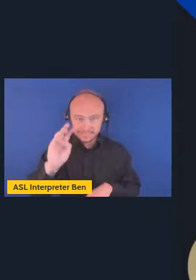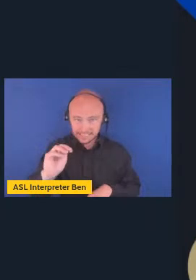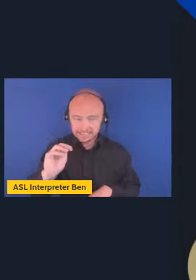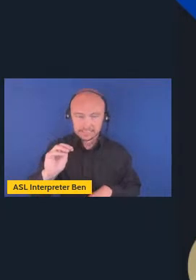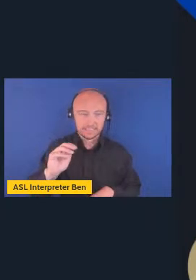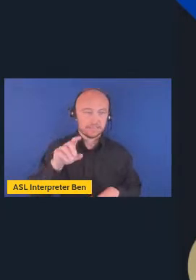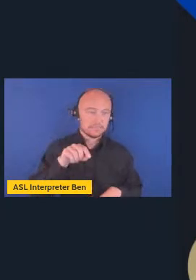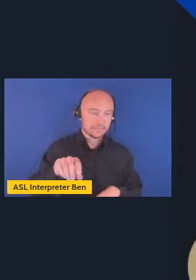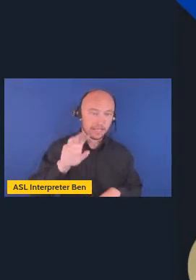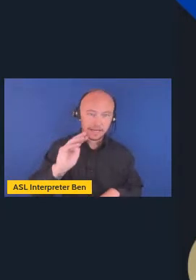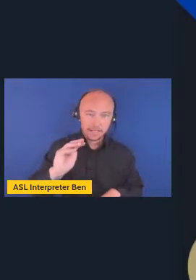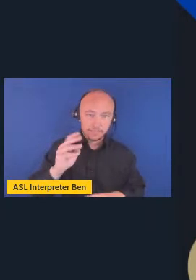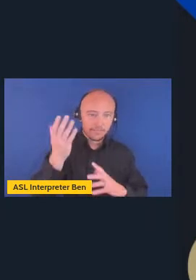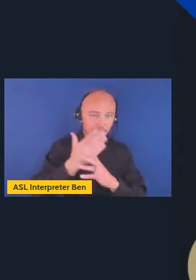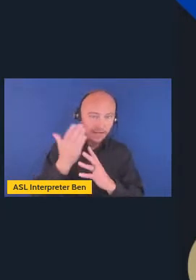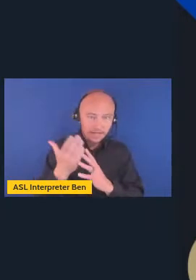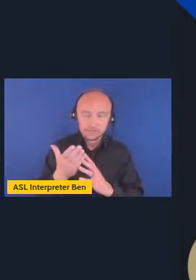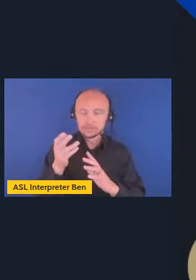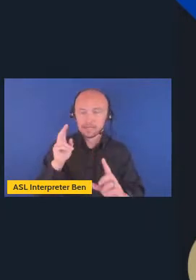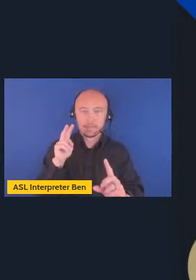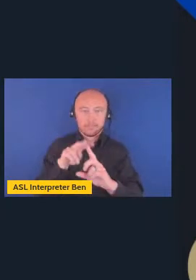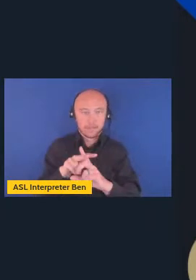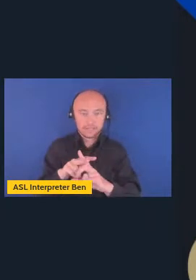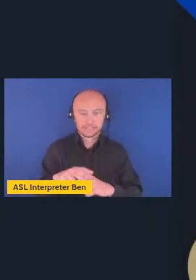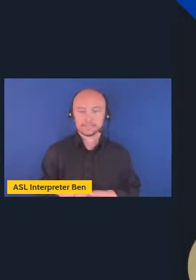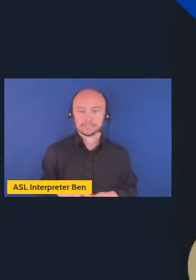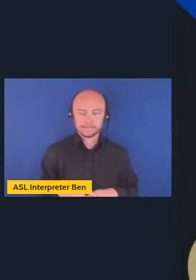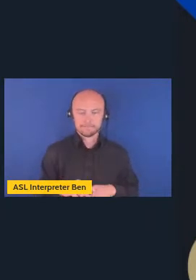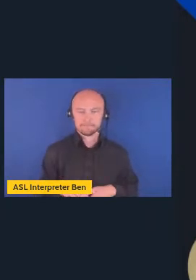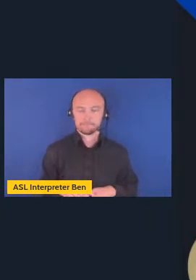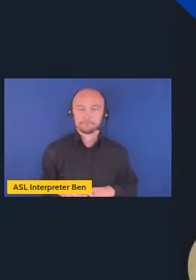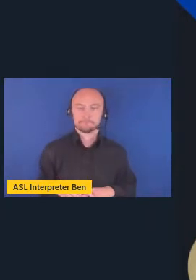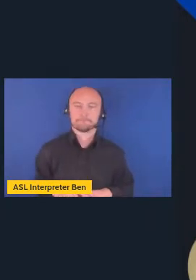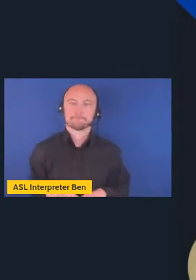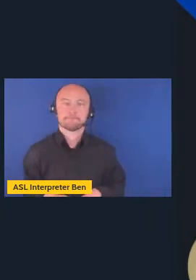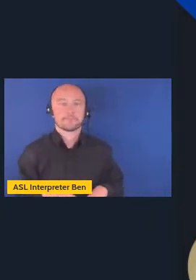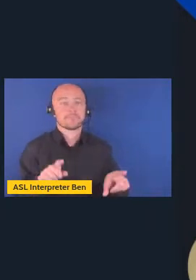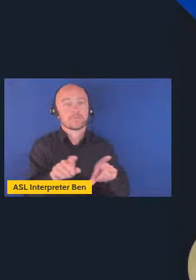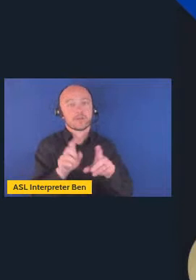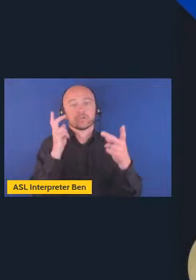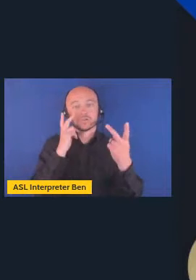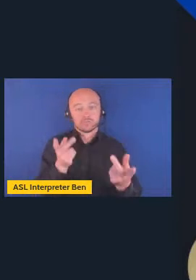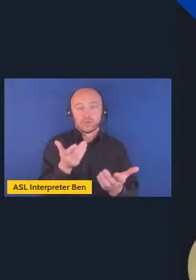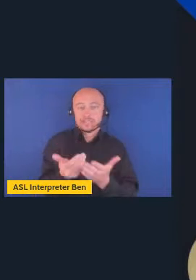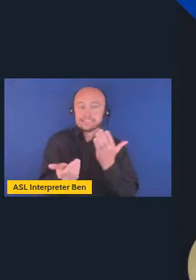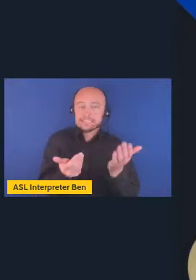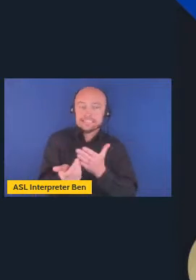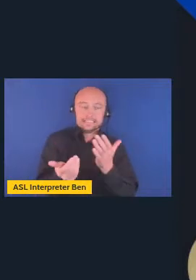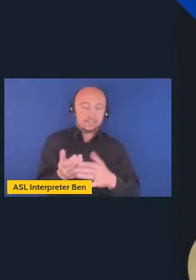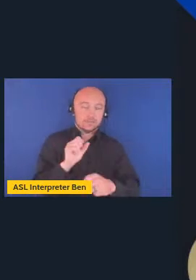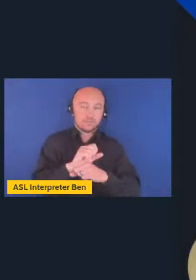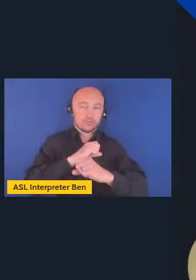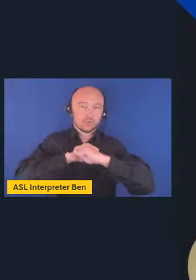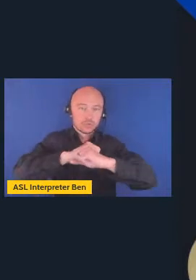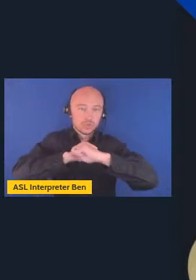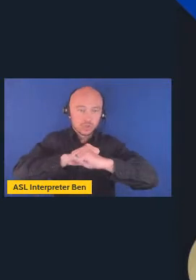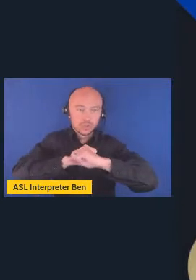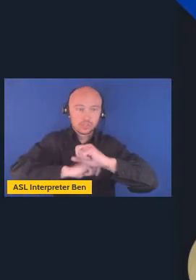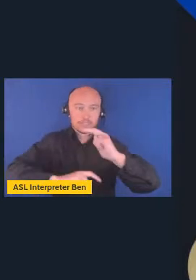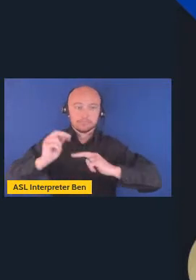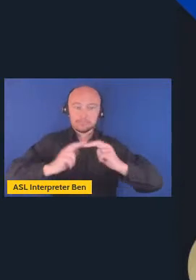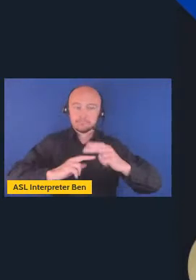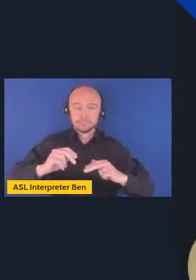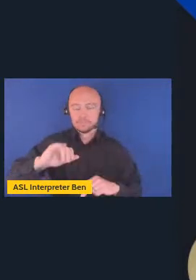files and plugins. And we also found it was just easier to work with with security. Building IAM was simple